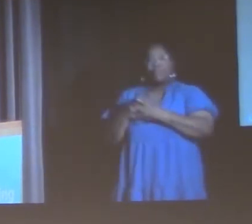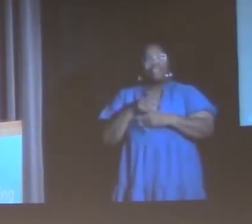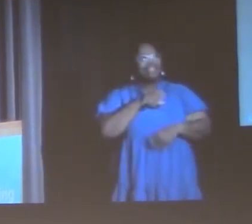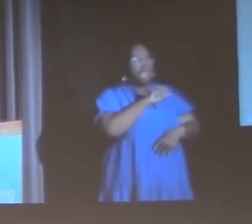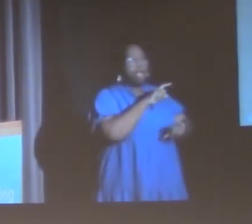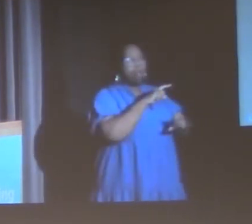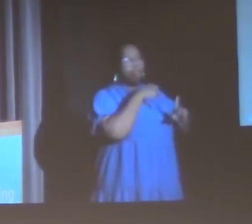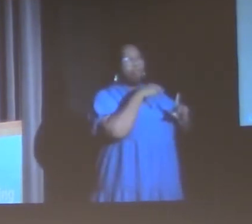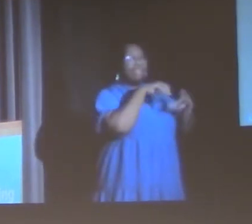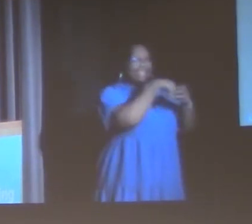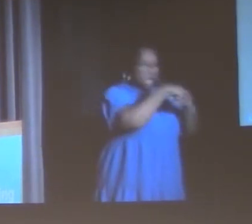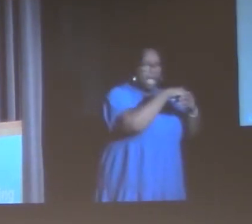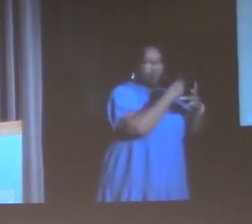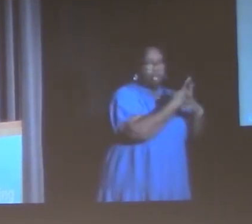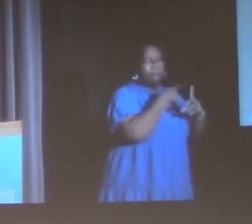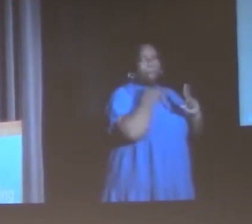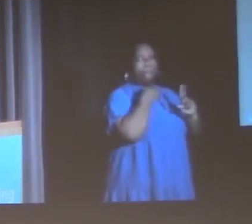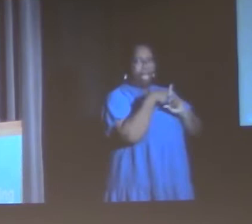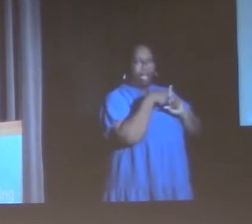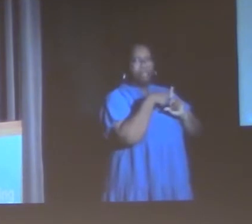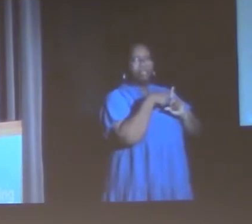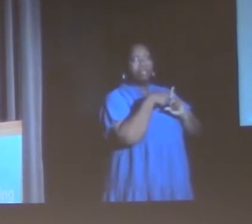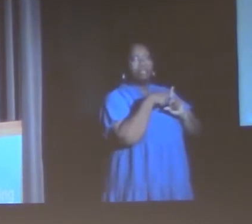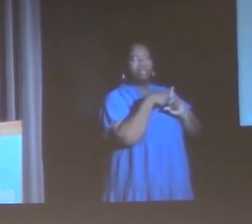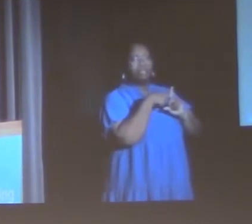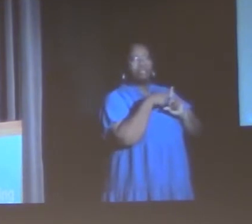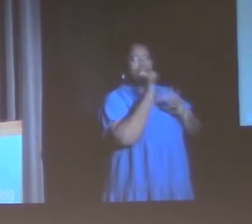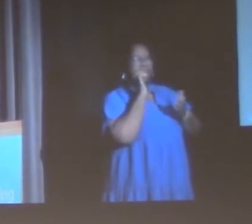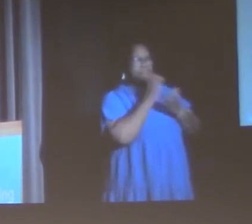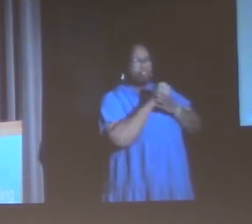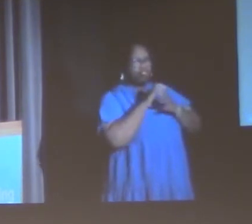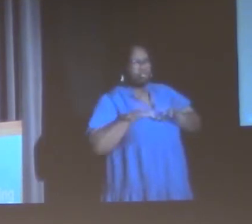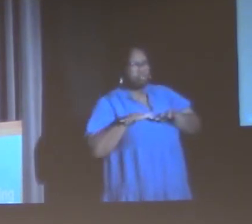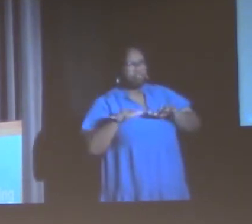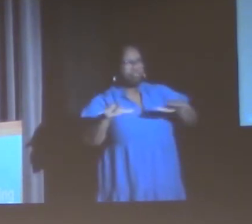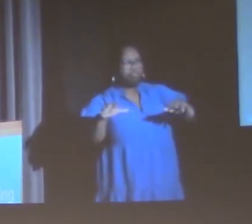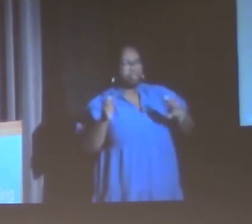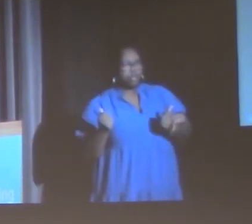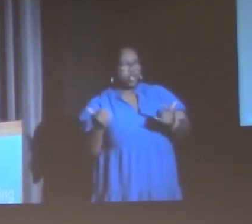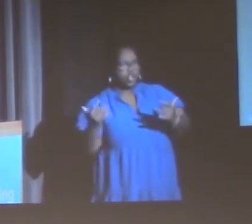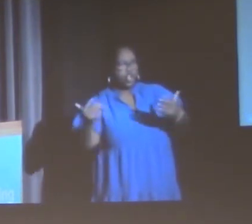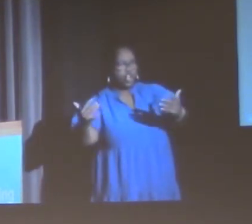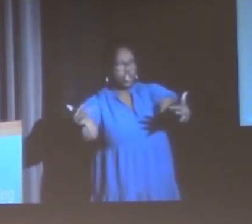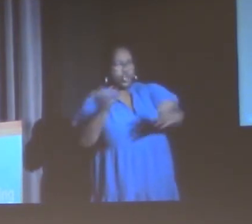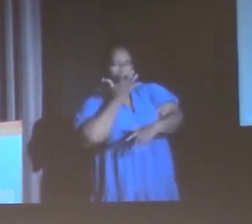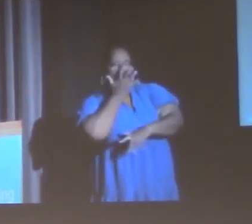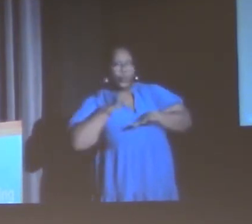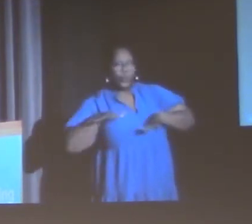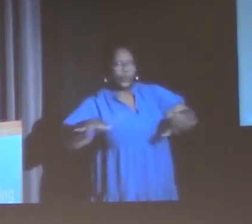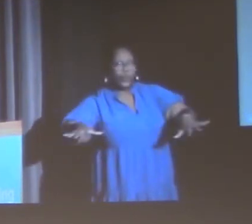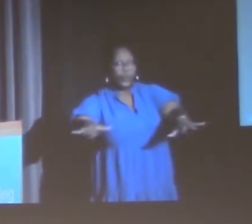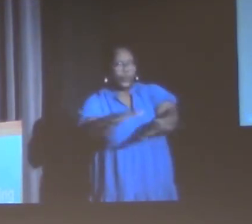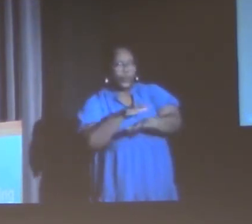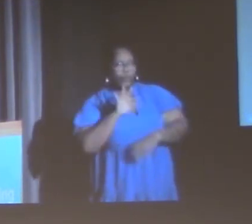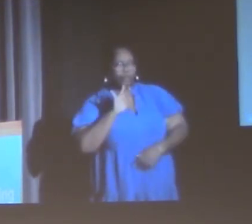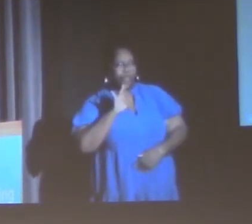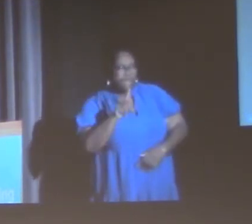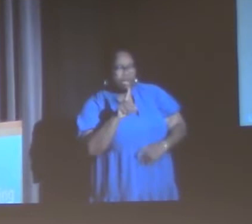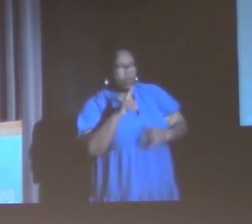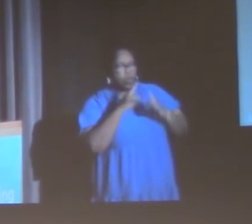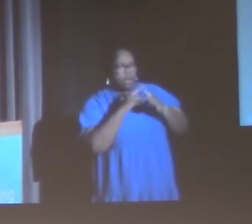images of this field that's burning. Yeah. You also have images of, I don't know if it's a camp.